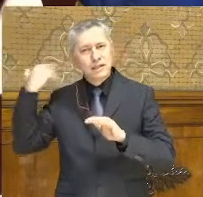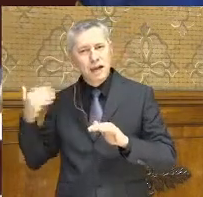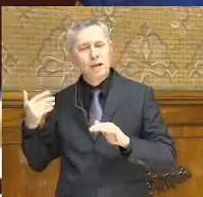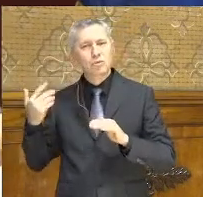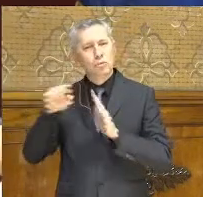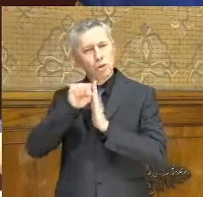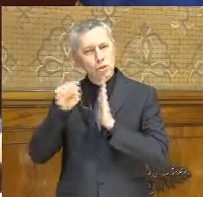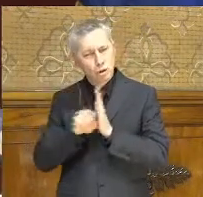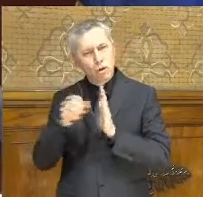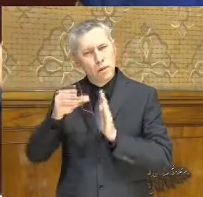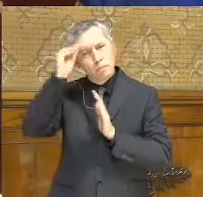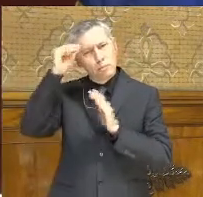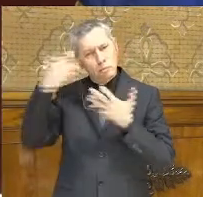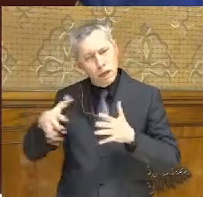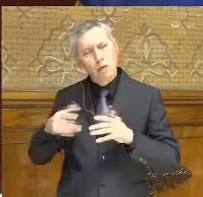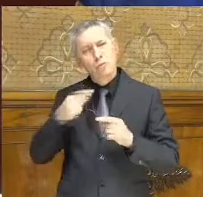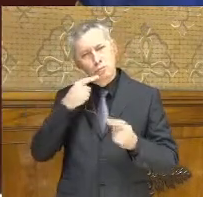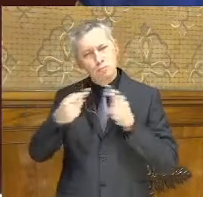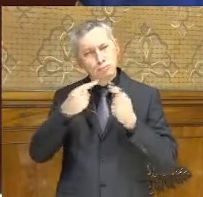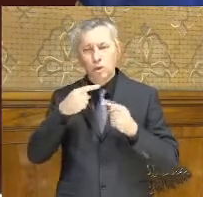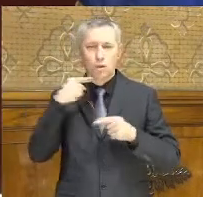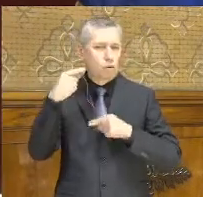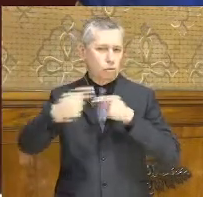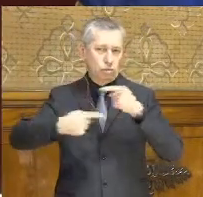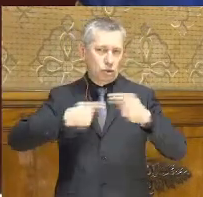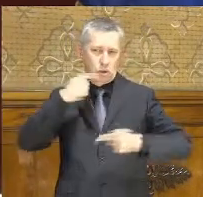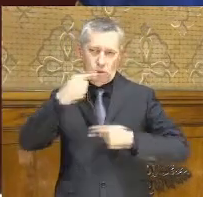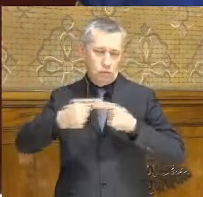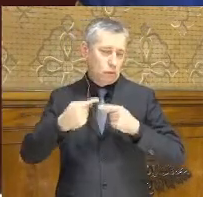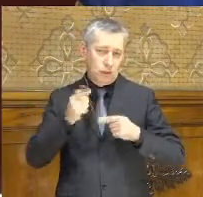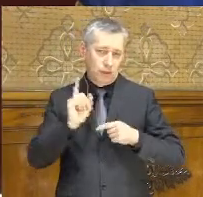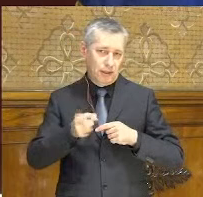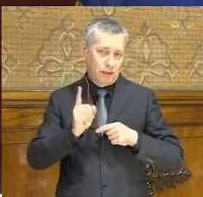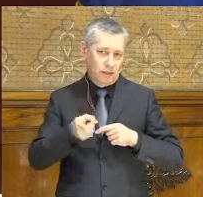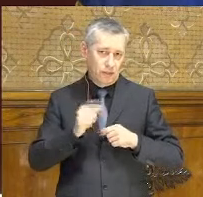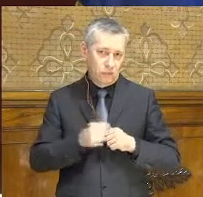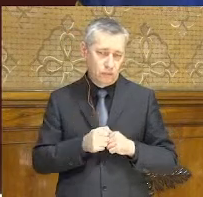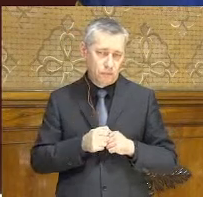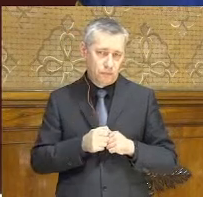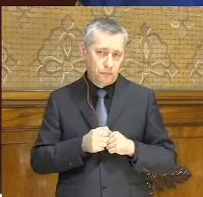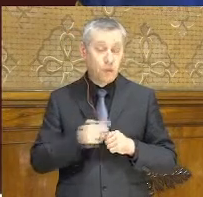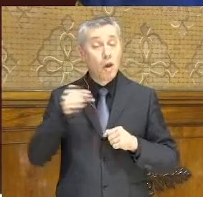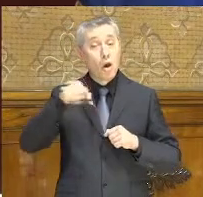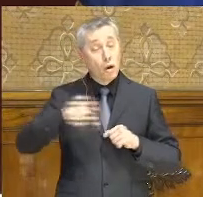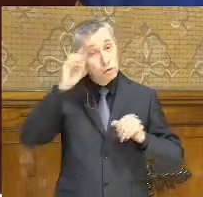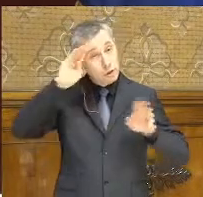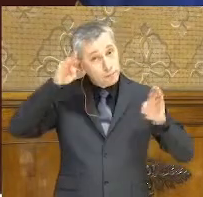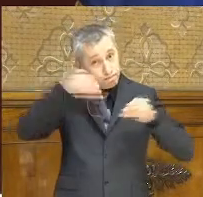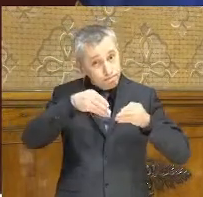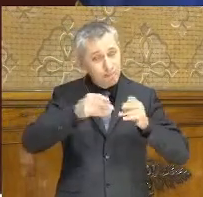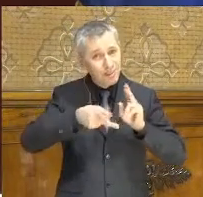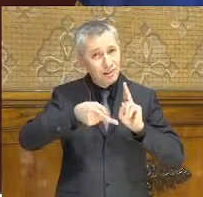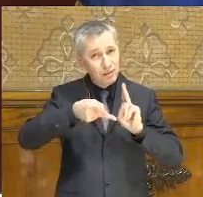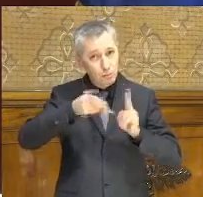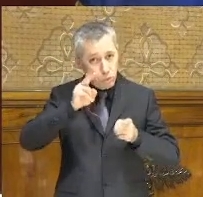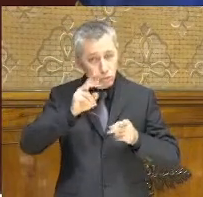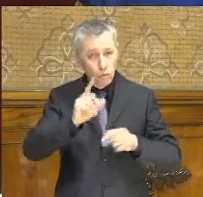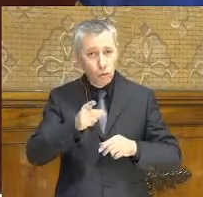My focus, of course, today is more on the United States as I end.